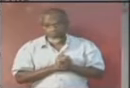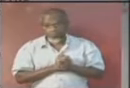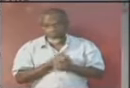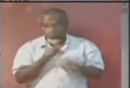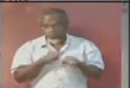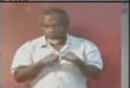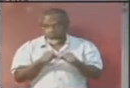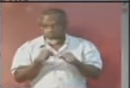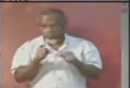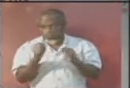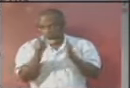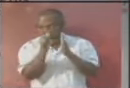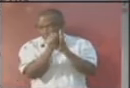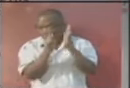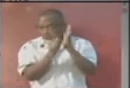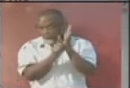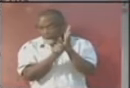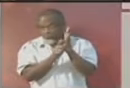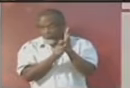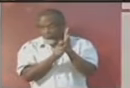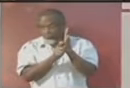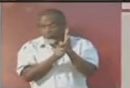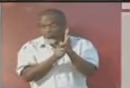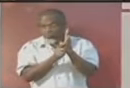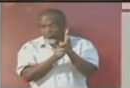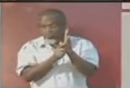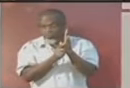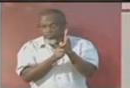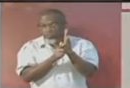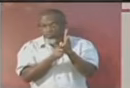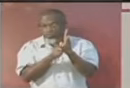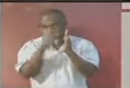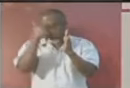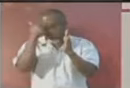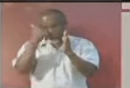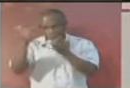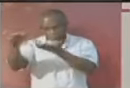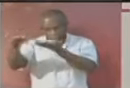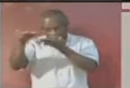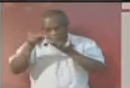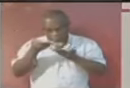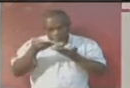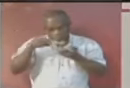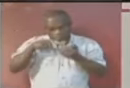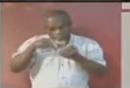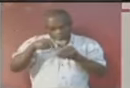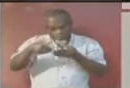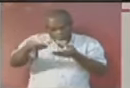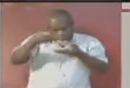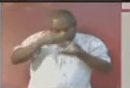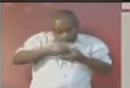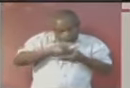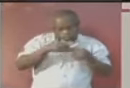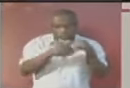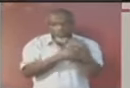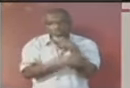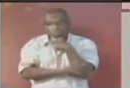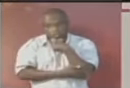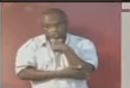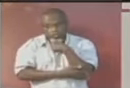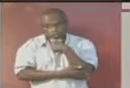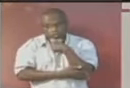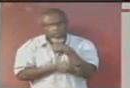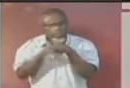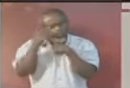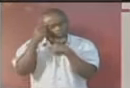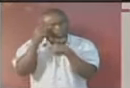legal consequences, I think it's an importation issue. It may be a breach of certain aspects of the Food and Drug Act, but I don't want to